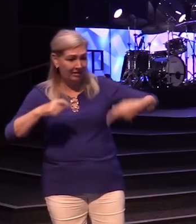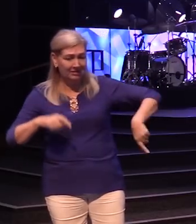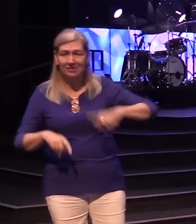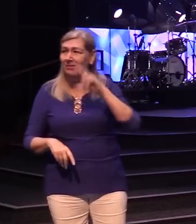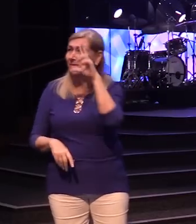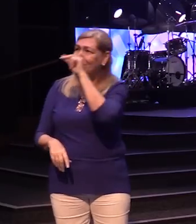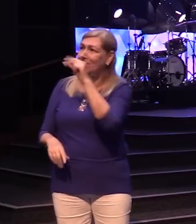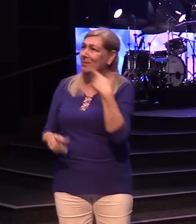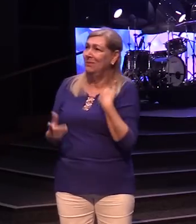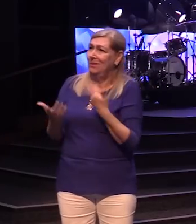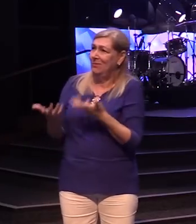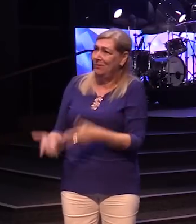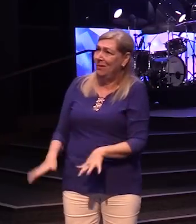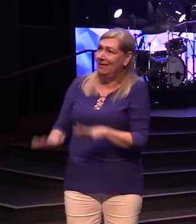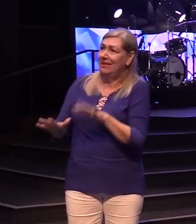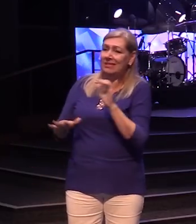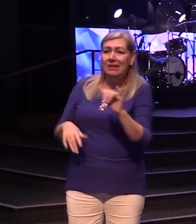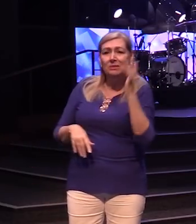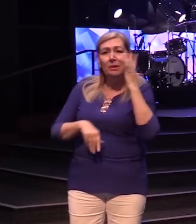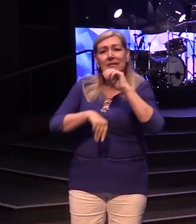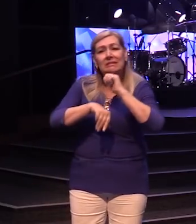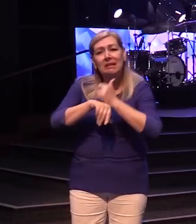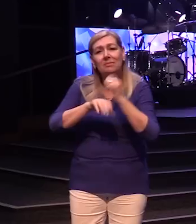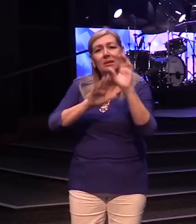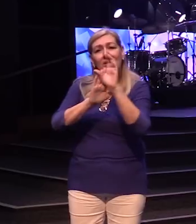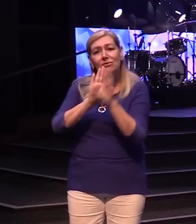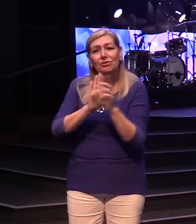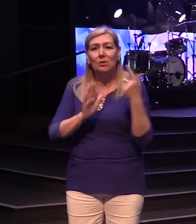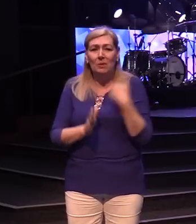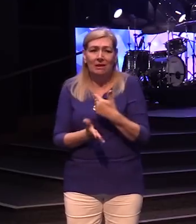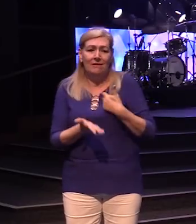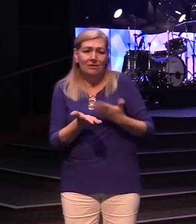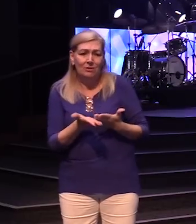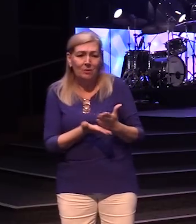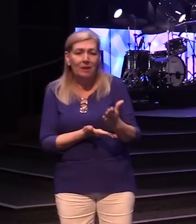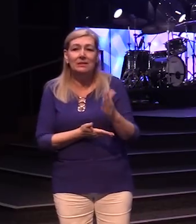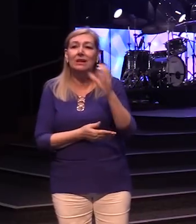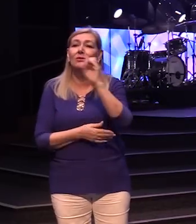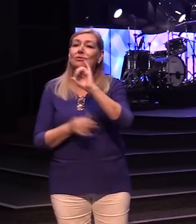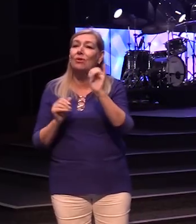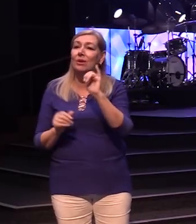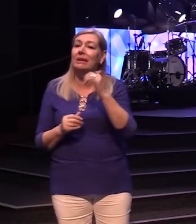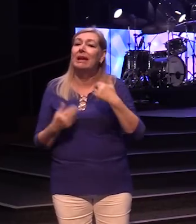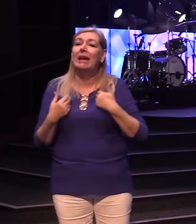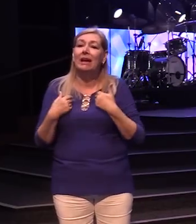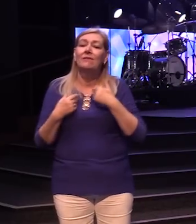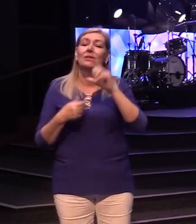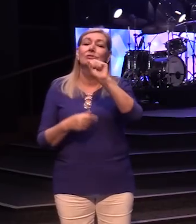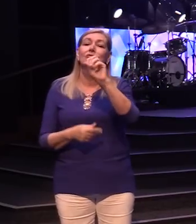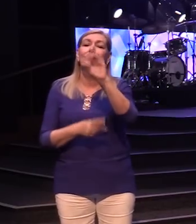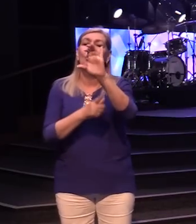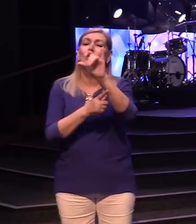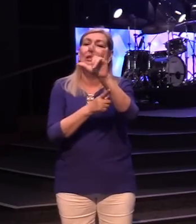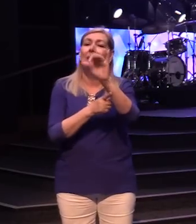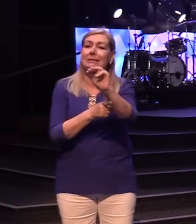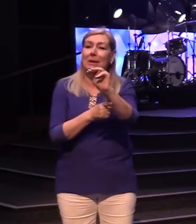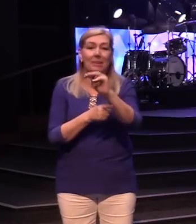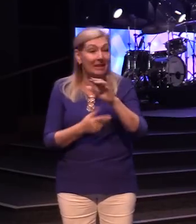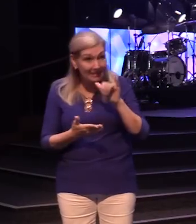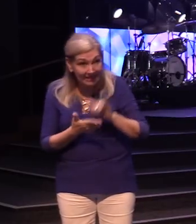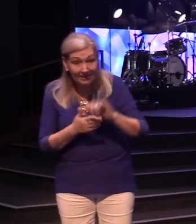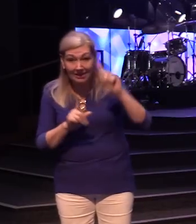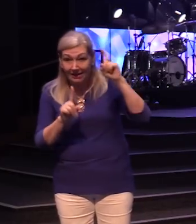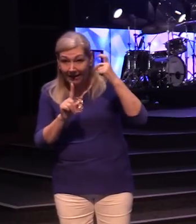that is repugnant to the Constitution. What it also means is that socialism is repugnant to the Constitution. Not even the